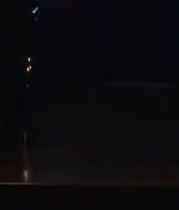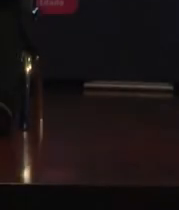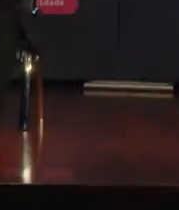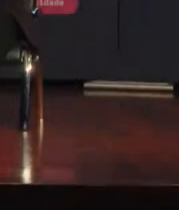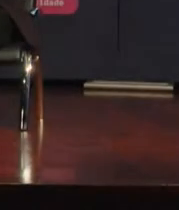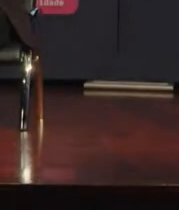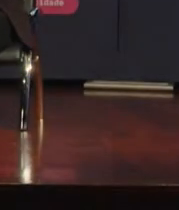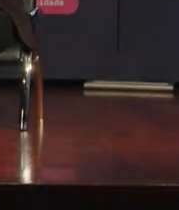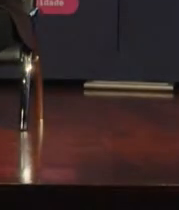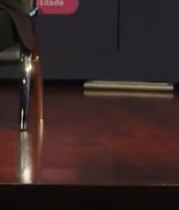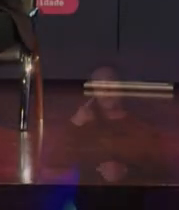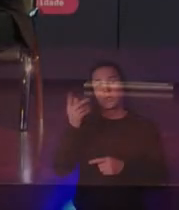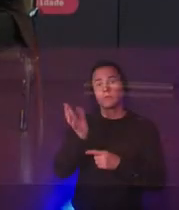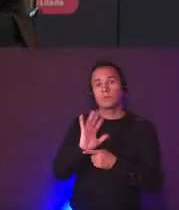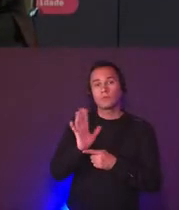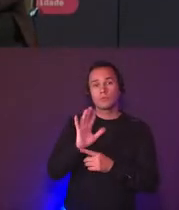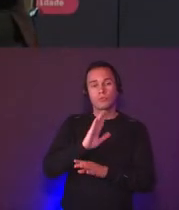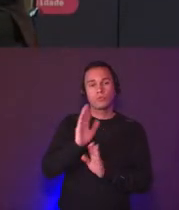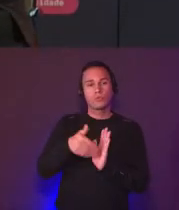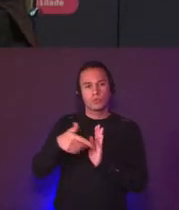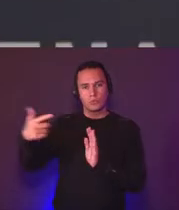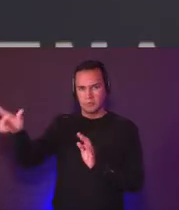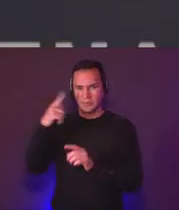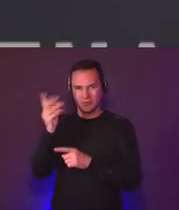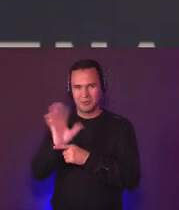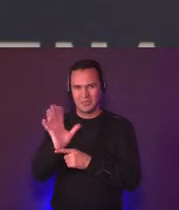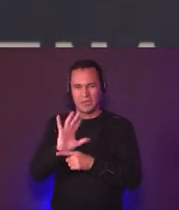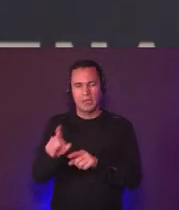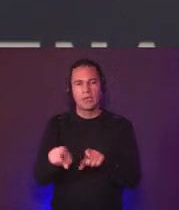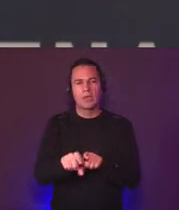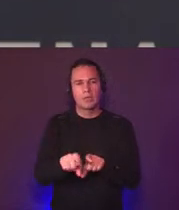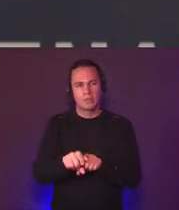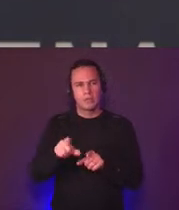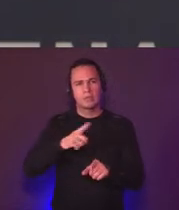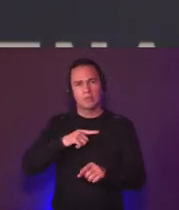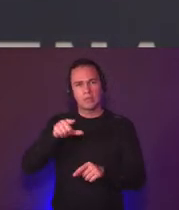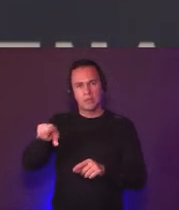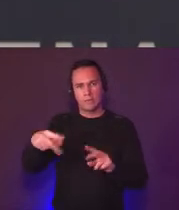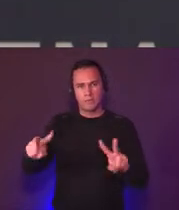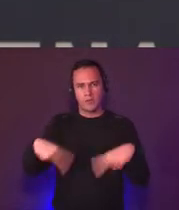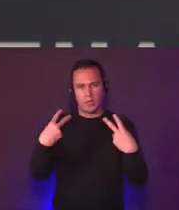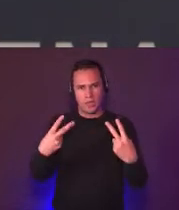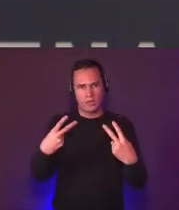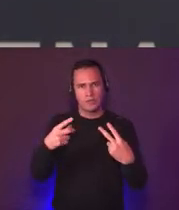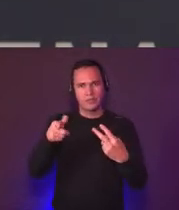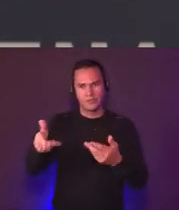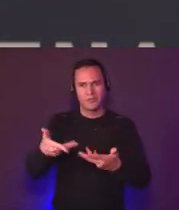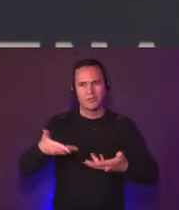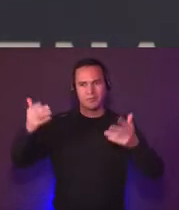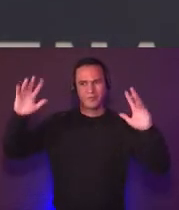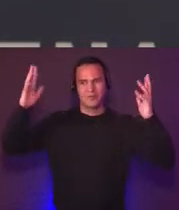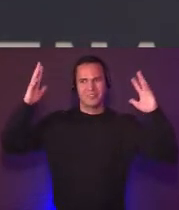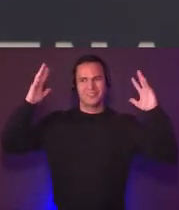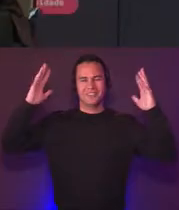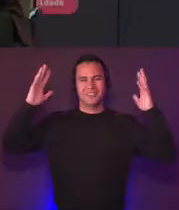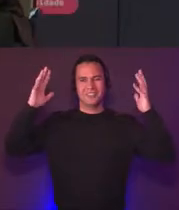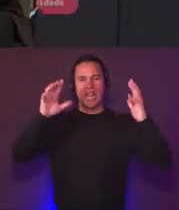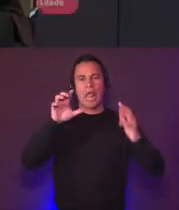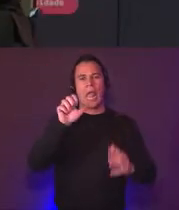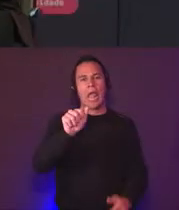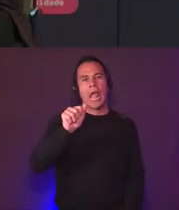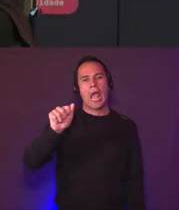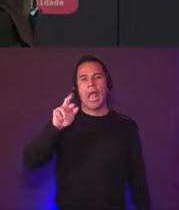All the interviewees are also watching us live on YouTube. So if you want to applaud Aaron, please feel welcome to.